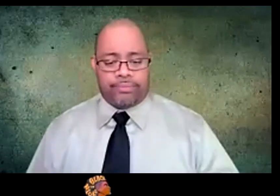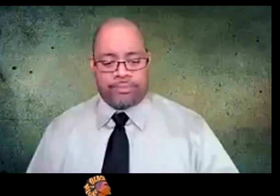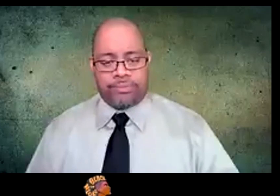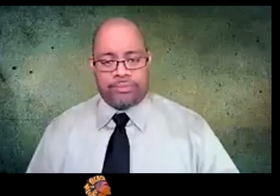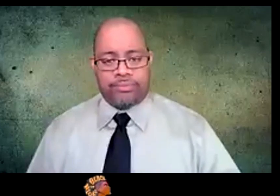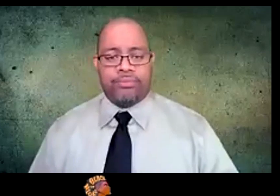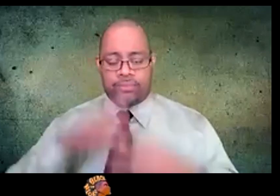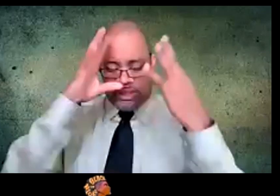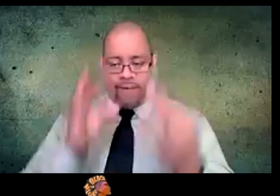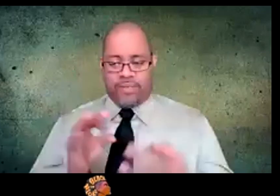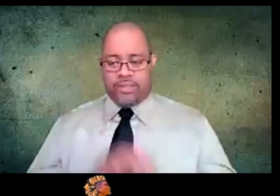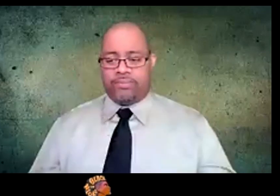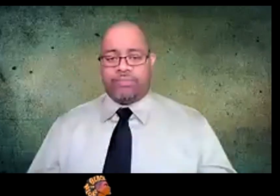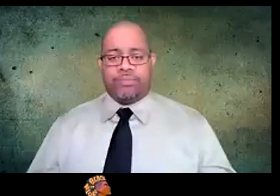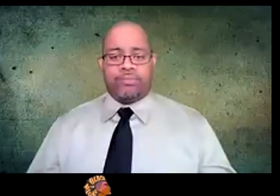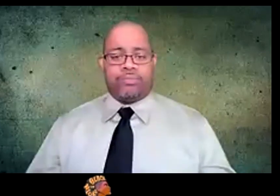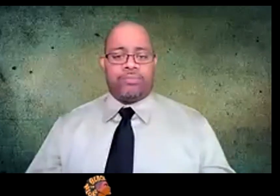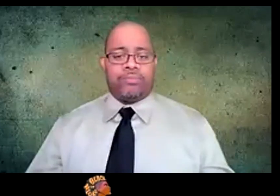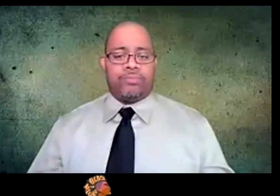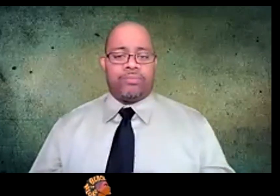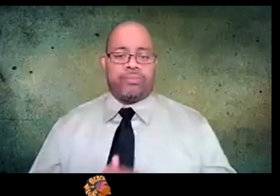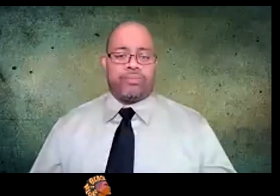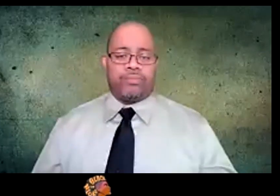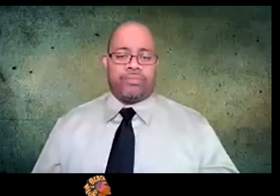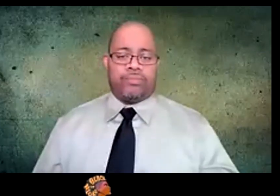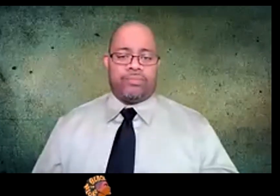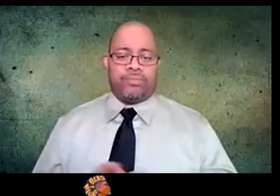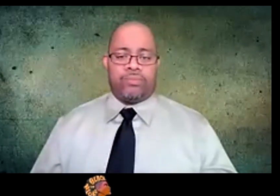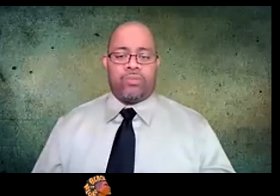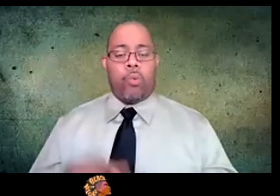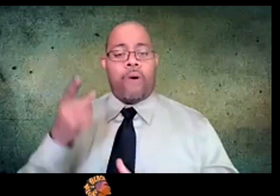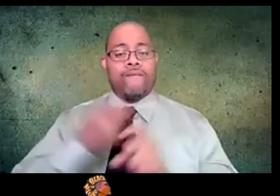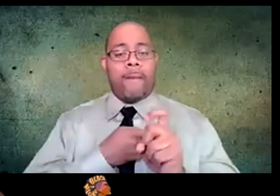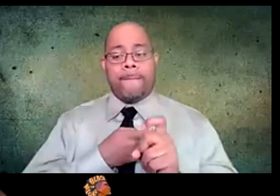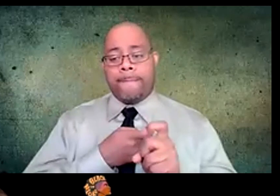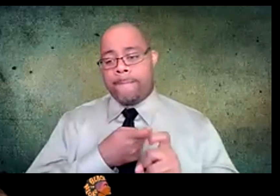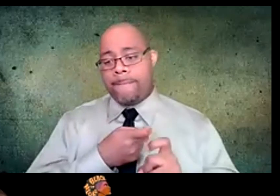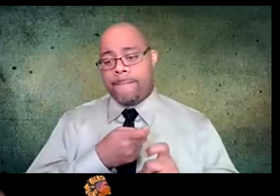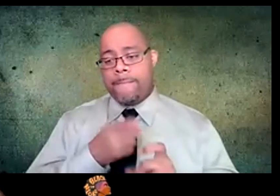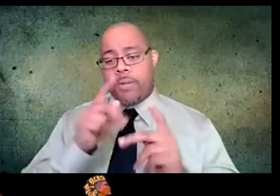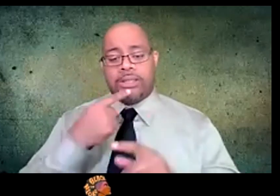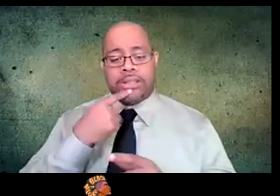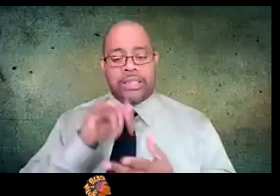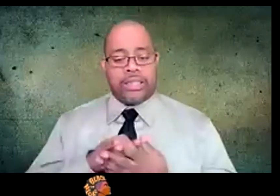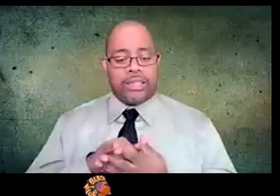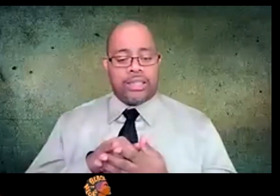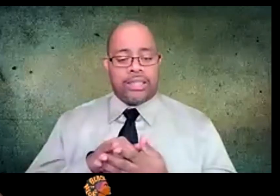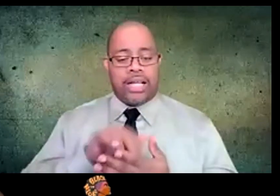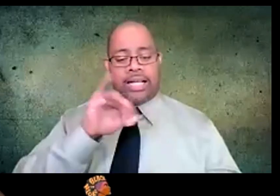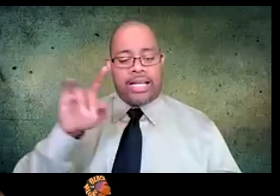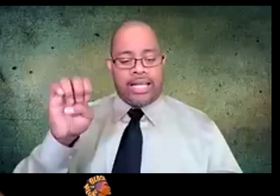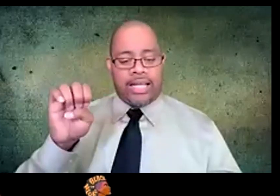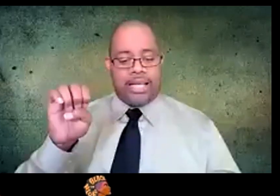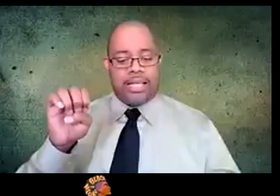definitely. So yeah, got one from Nikki, who has talked about like what are the key or